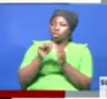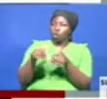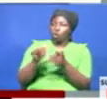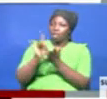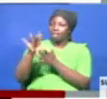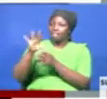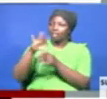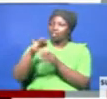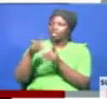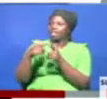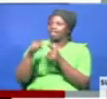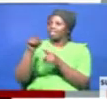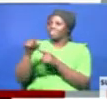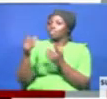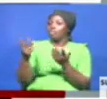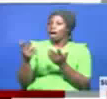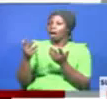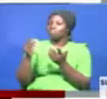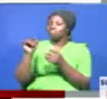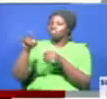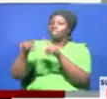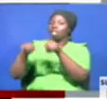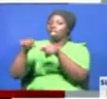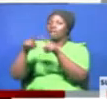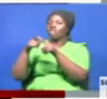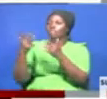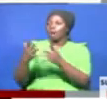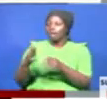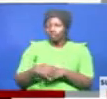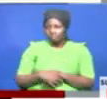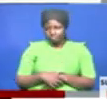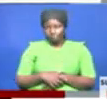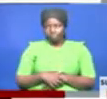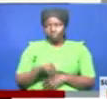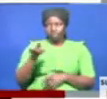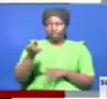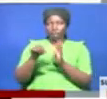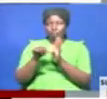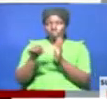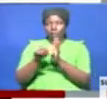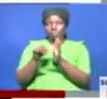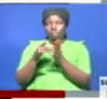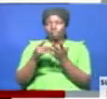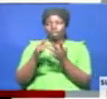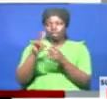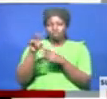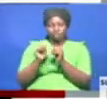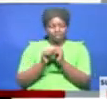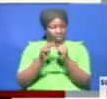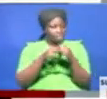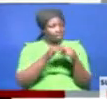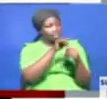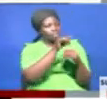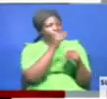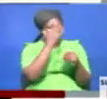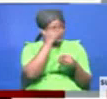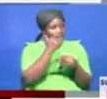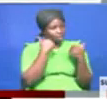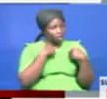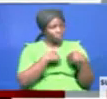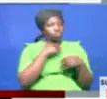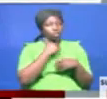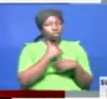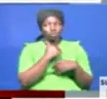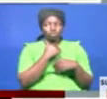why is that discrepancy coming from? Those are and that was also a problem in 2017, and that's where I want to go, because we had, as a